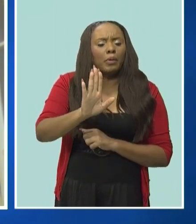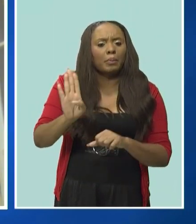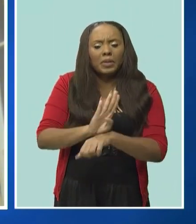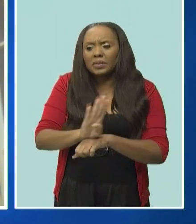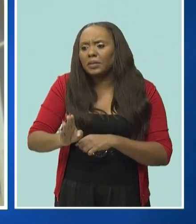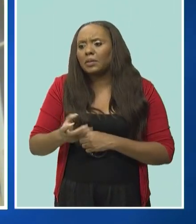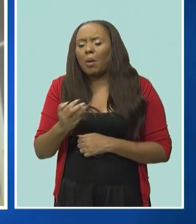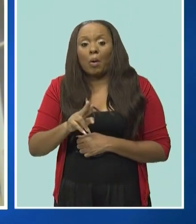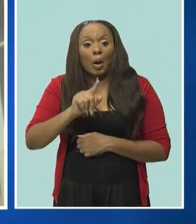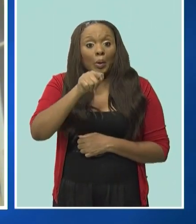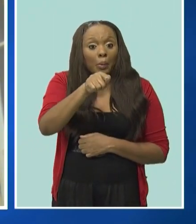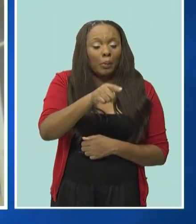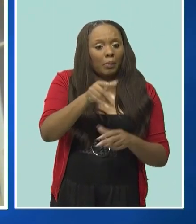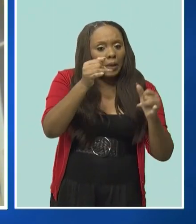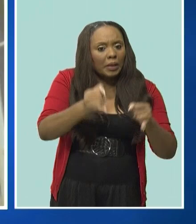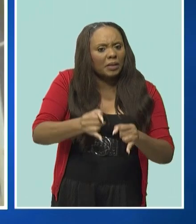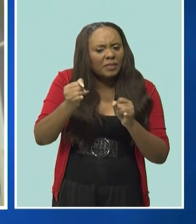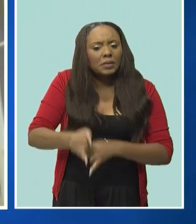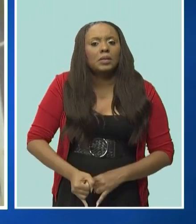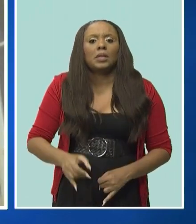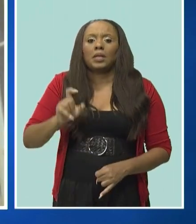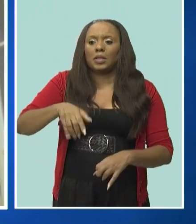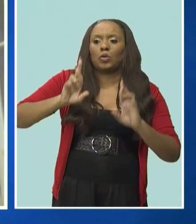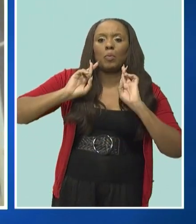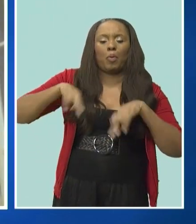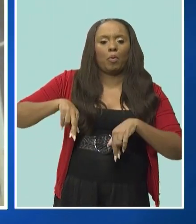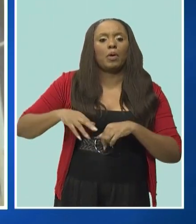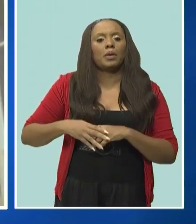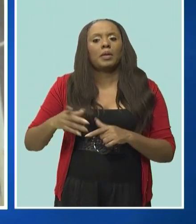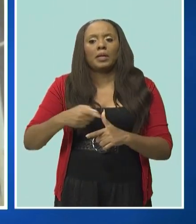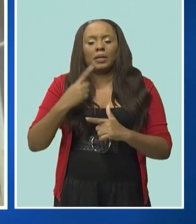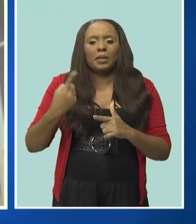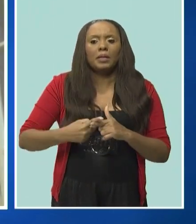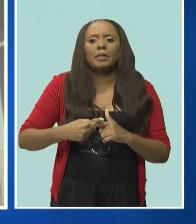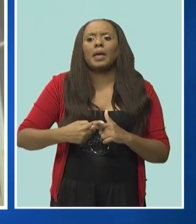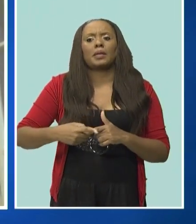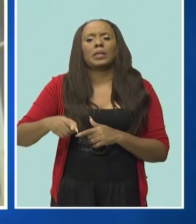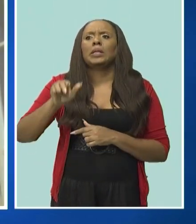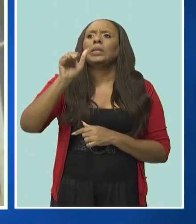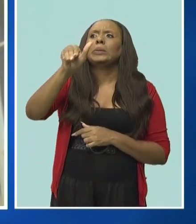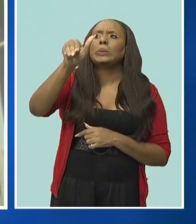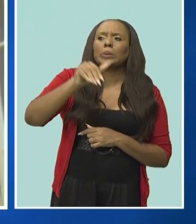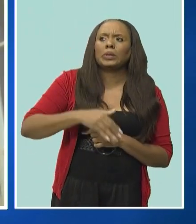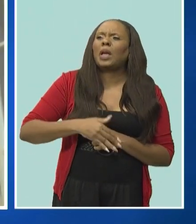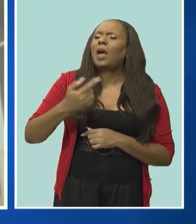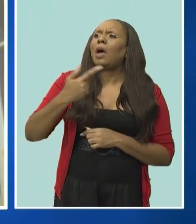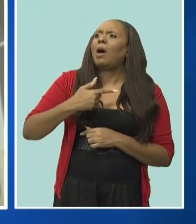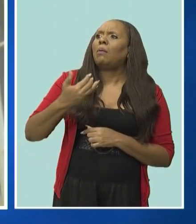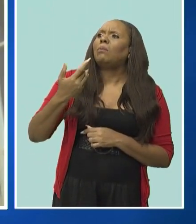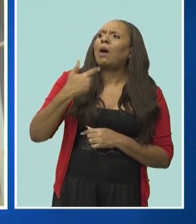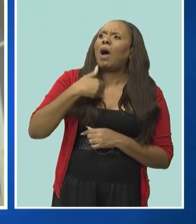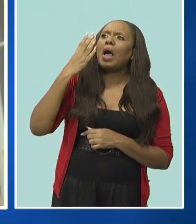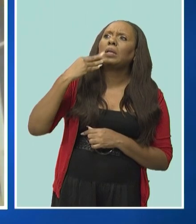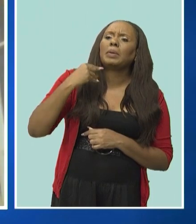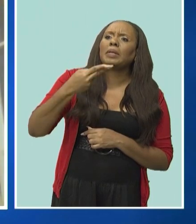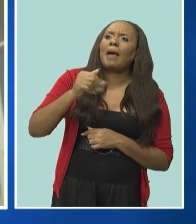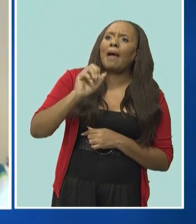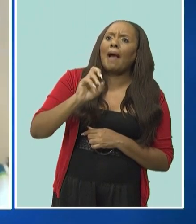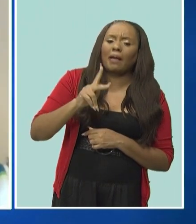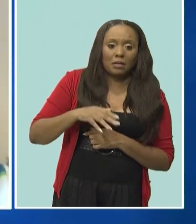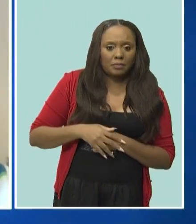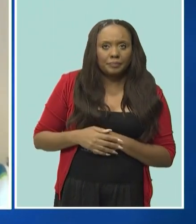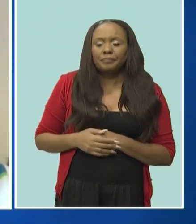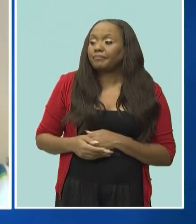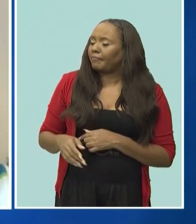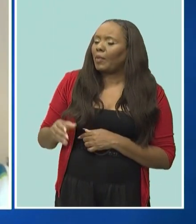there, have a more, I guess, national awakening to this reality. But yes, there has been some increase. Okay, do you